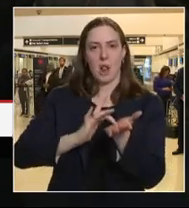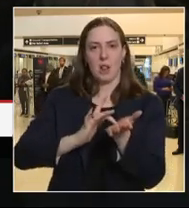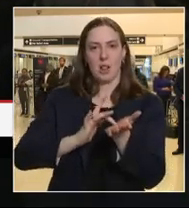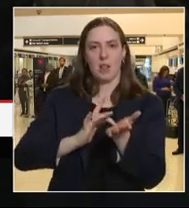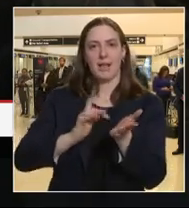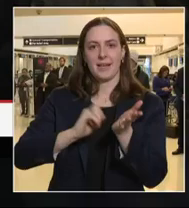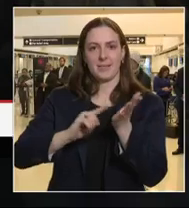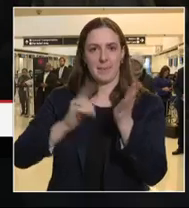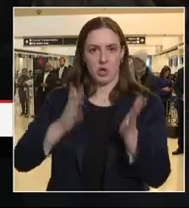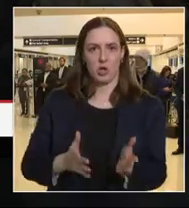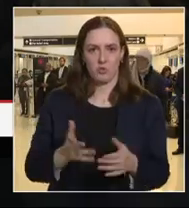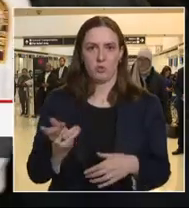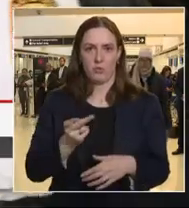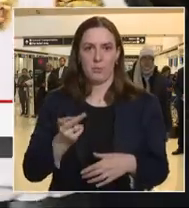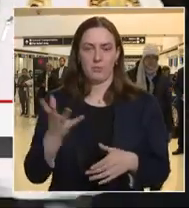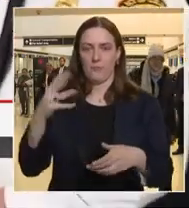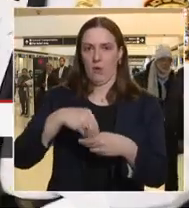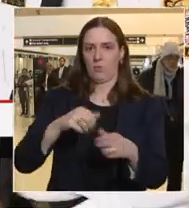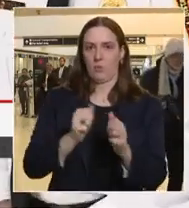So.